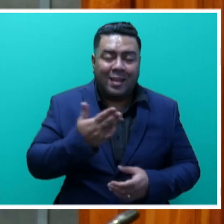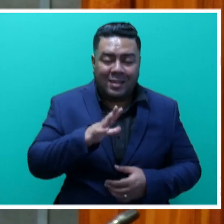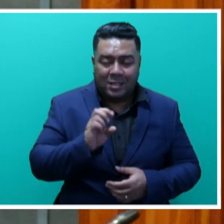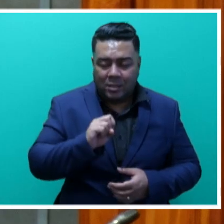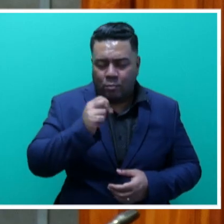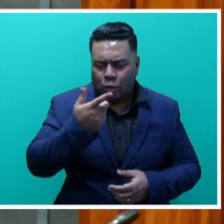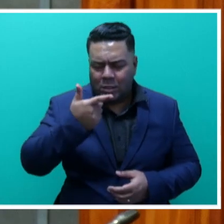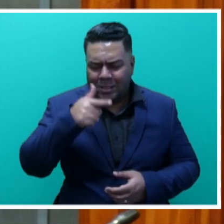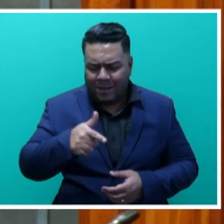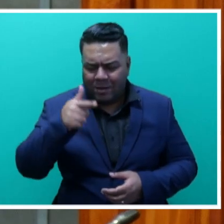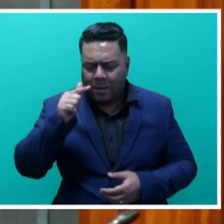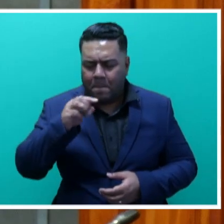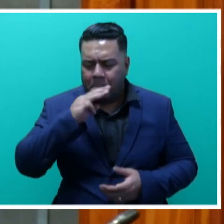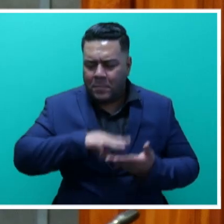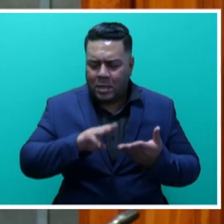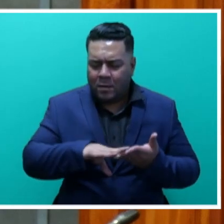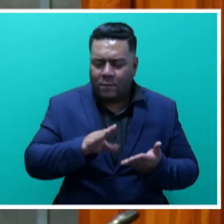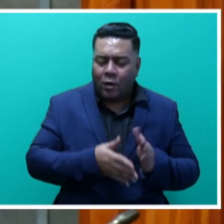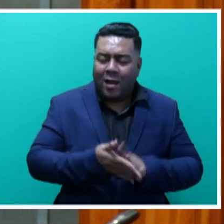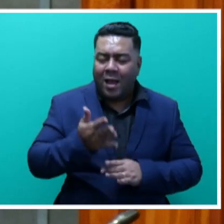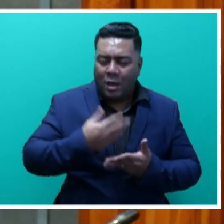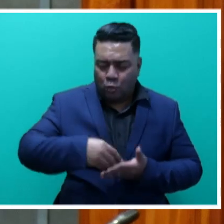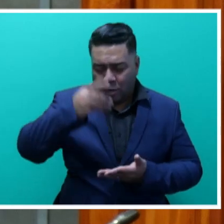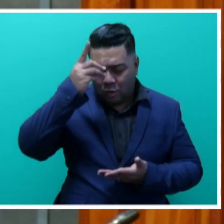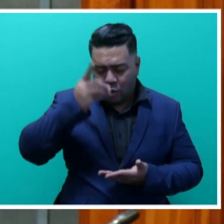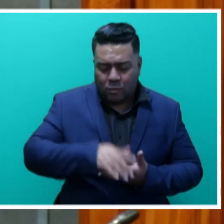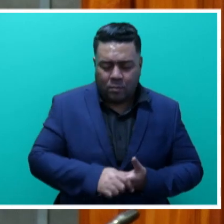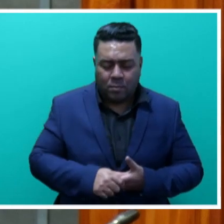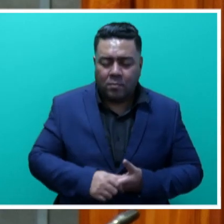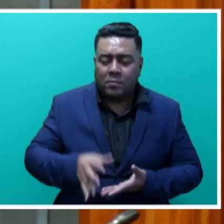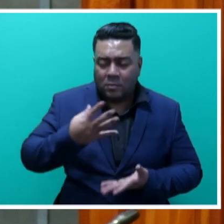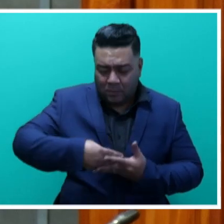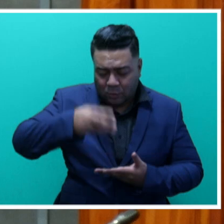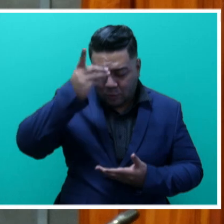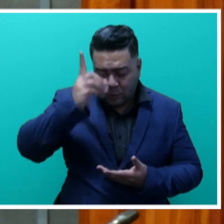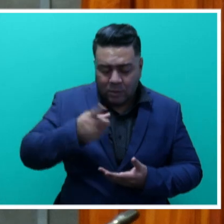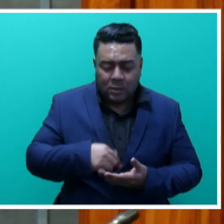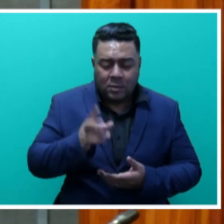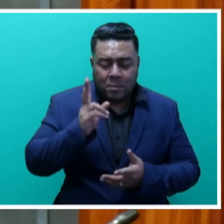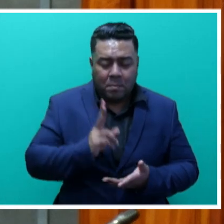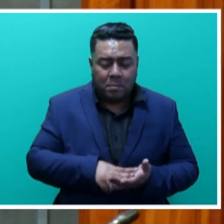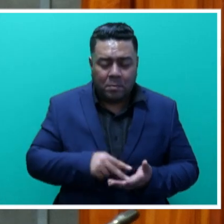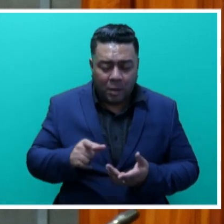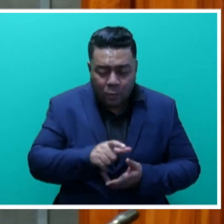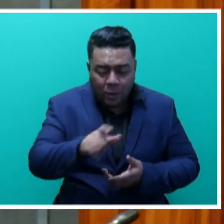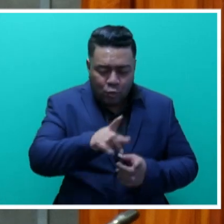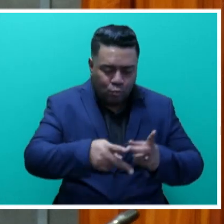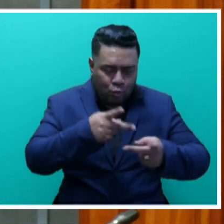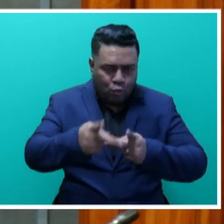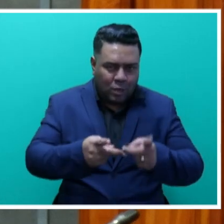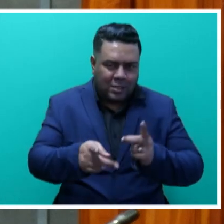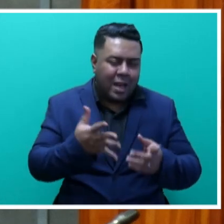the Higher Education Commission. Mr. Speaker, sir, education is a pathway of progress and the bedrock